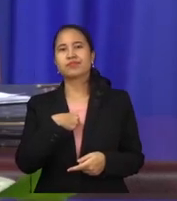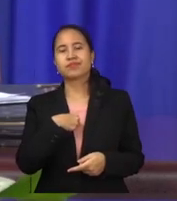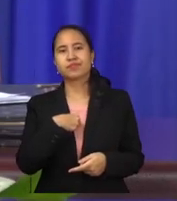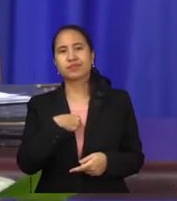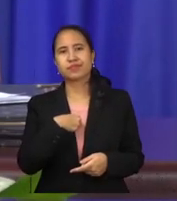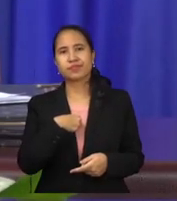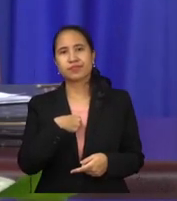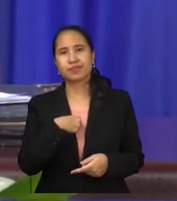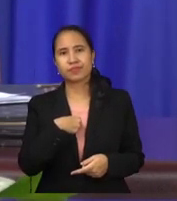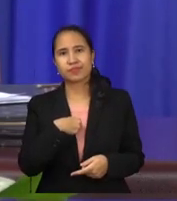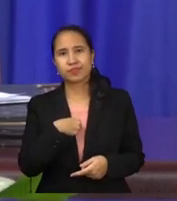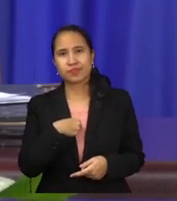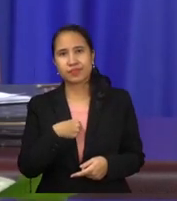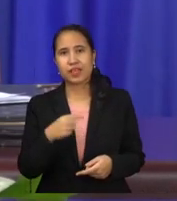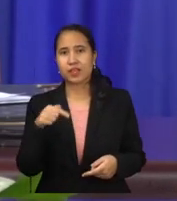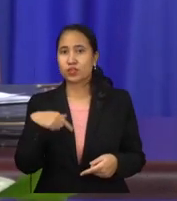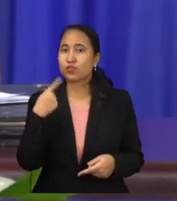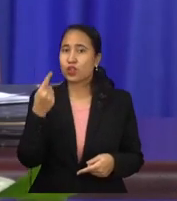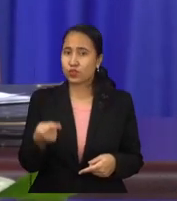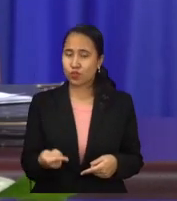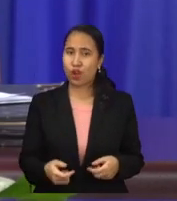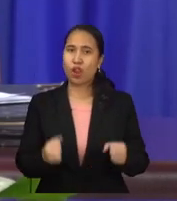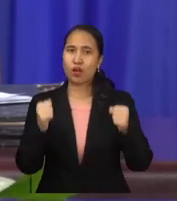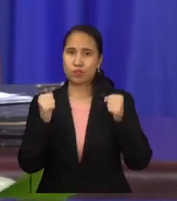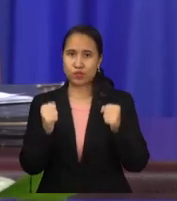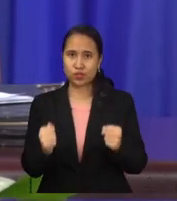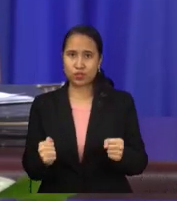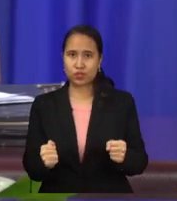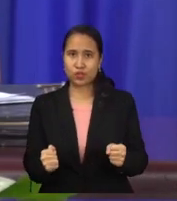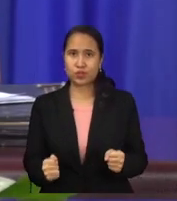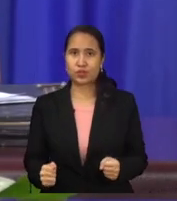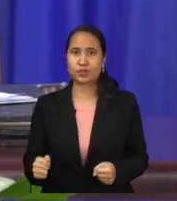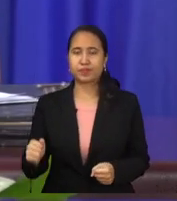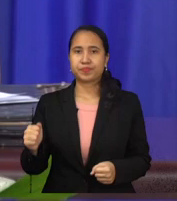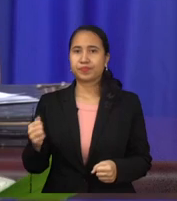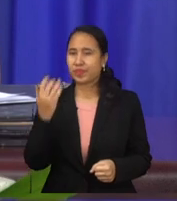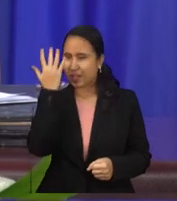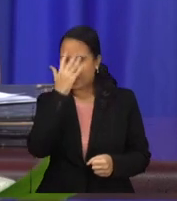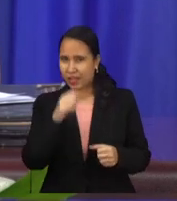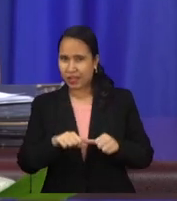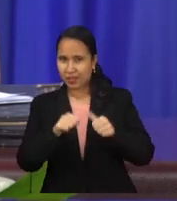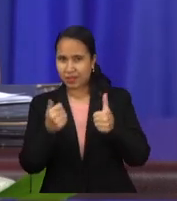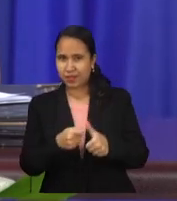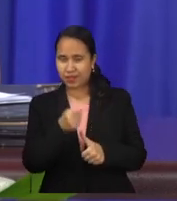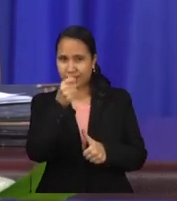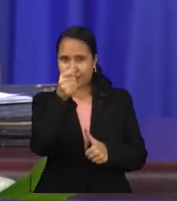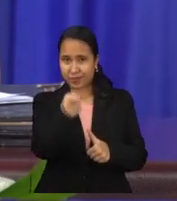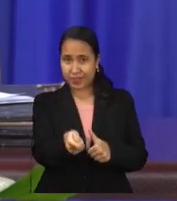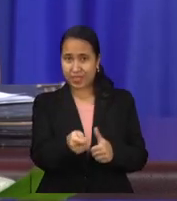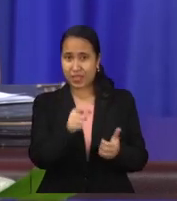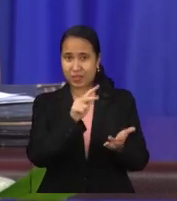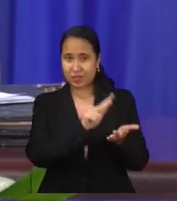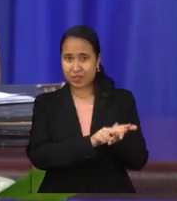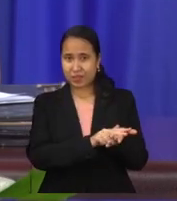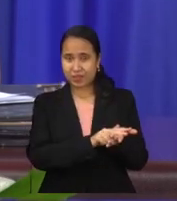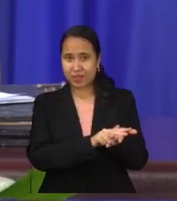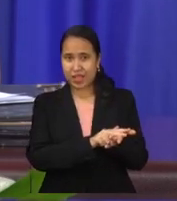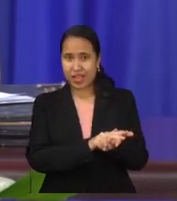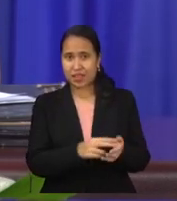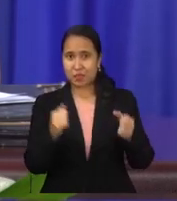Barrios Altos als volgt beslist: that all amnesty provisions on prescription and the establishment of